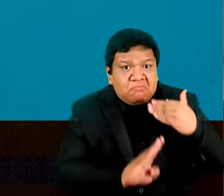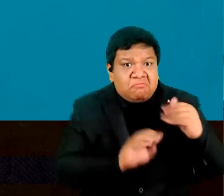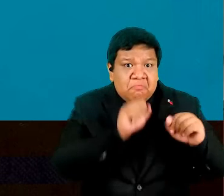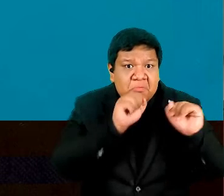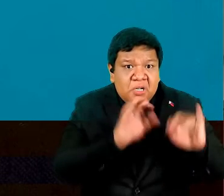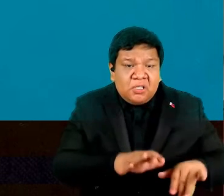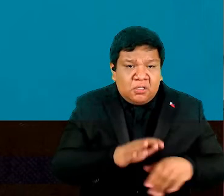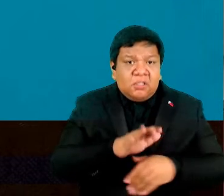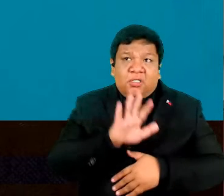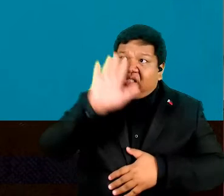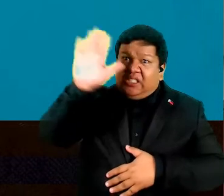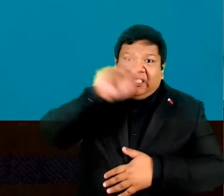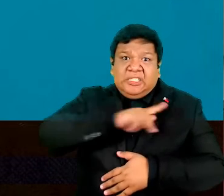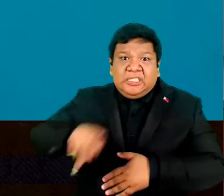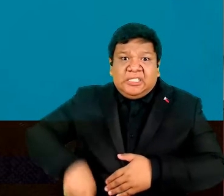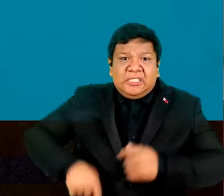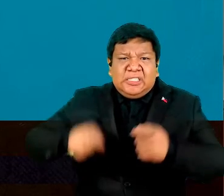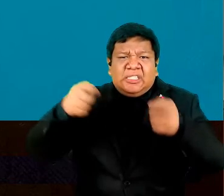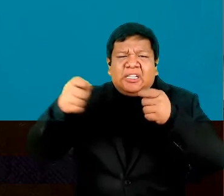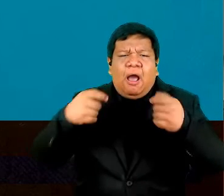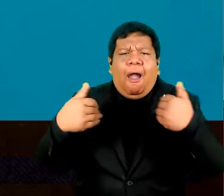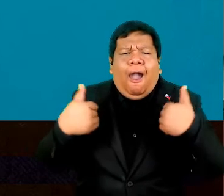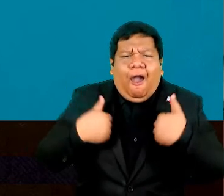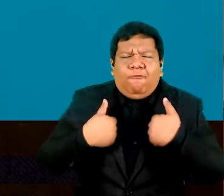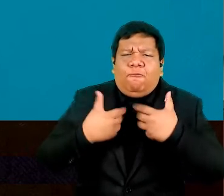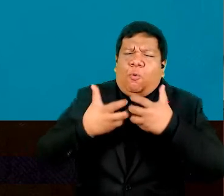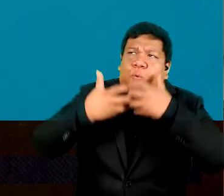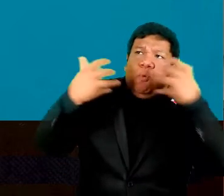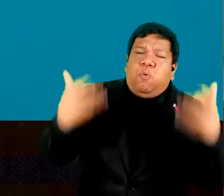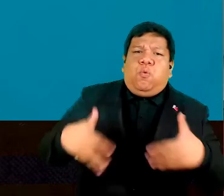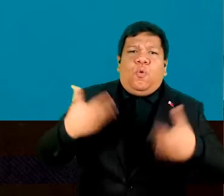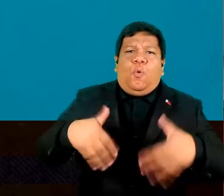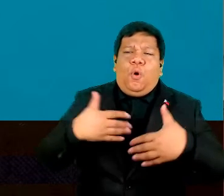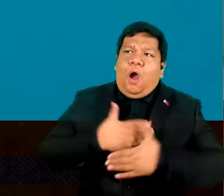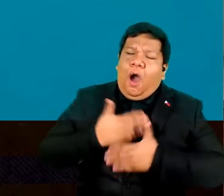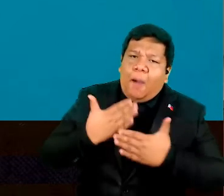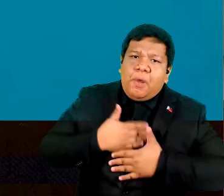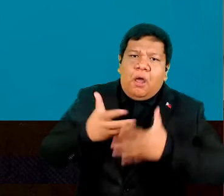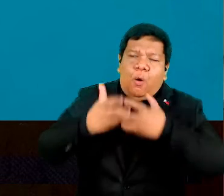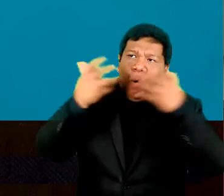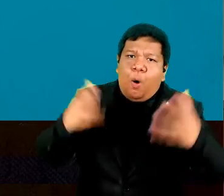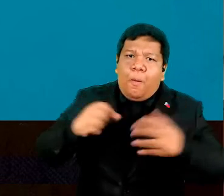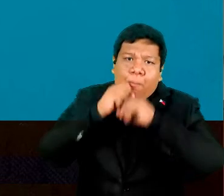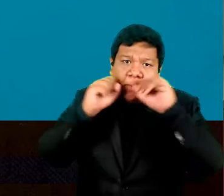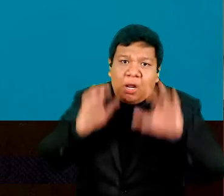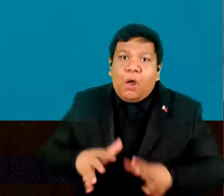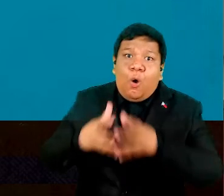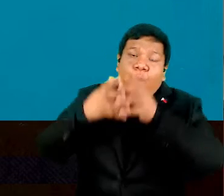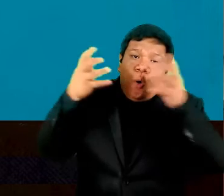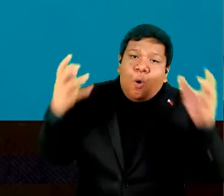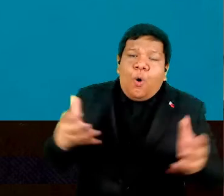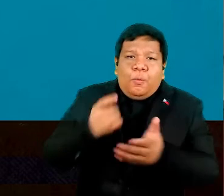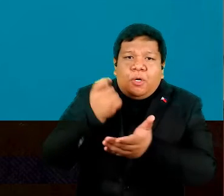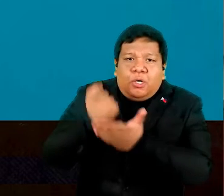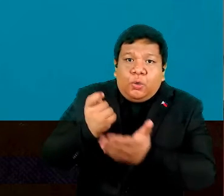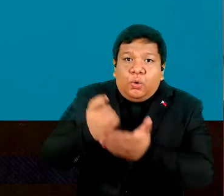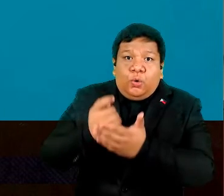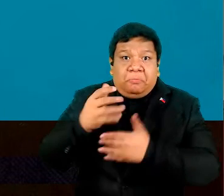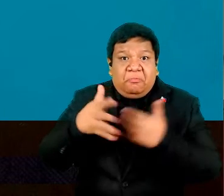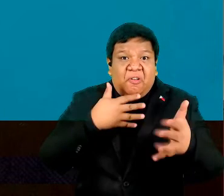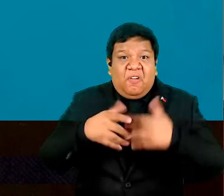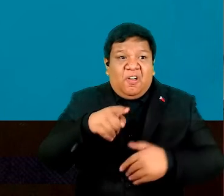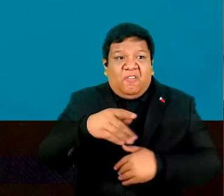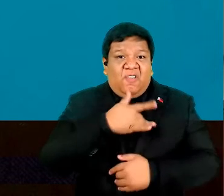In the kingdom of God, there is so much treasure. There is so much blessedness that even in situations when you are deprived